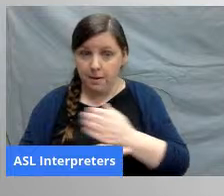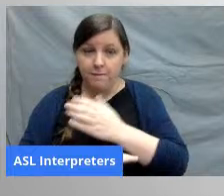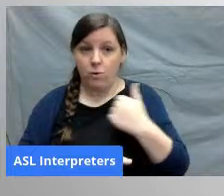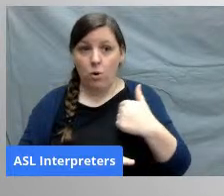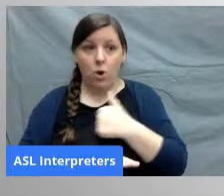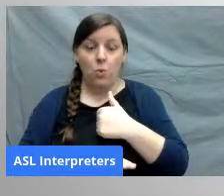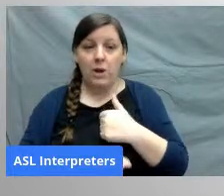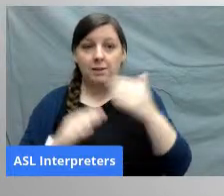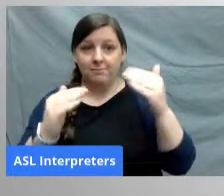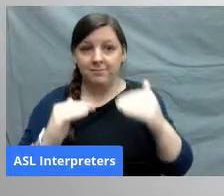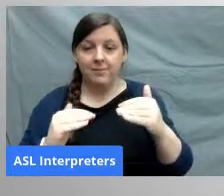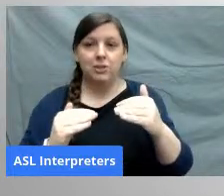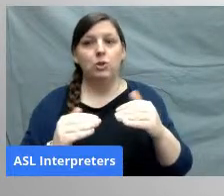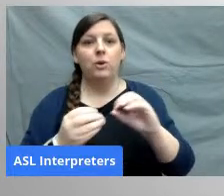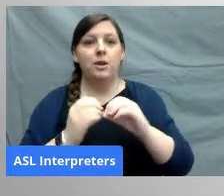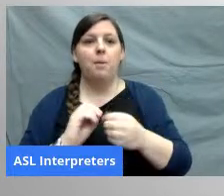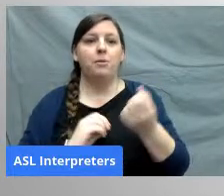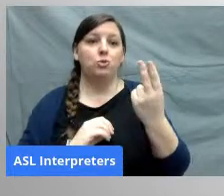12, which is adjournment?